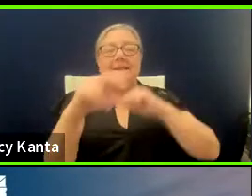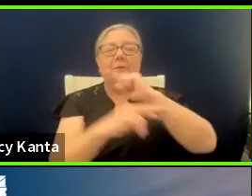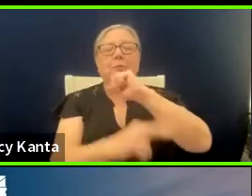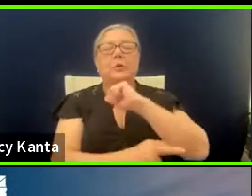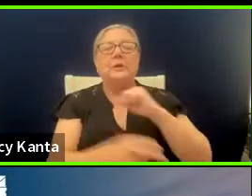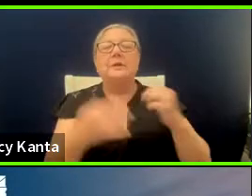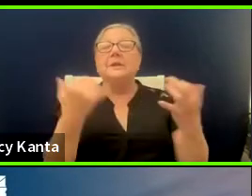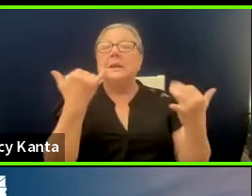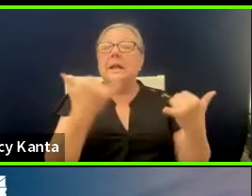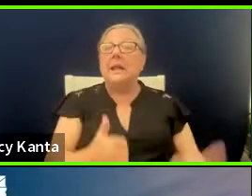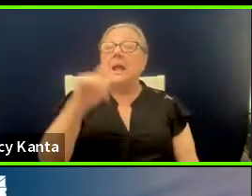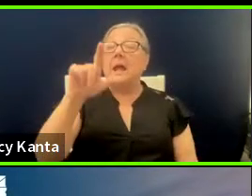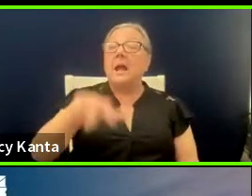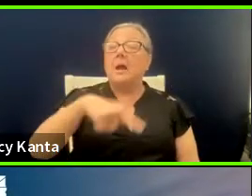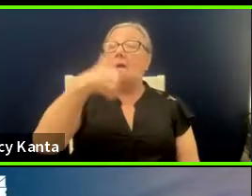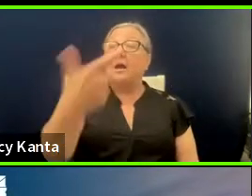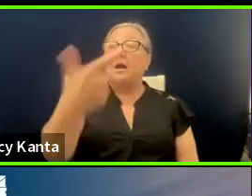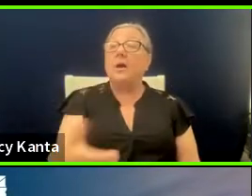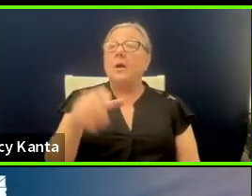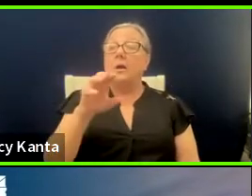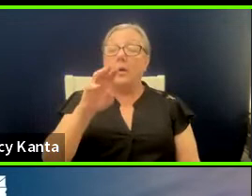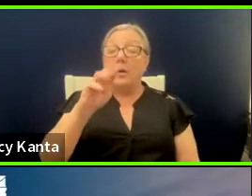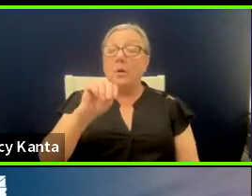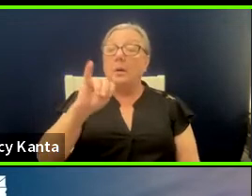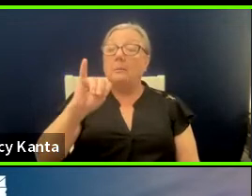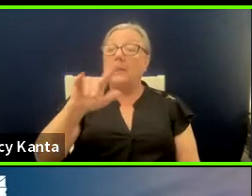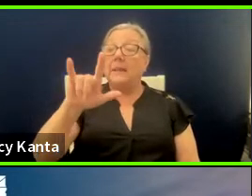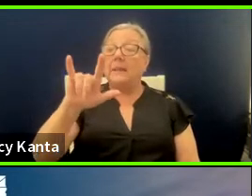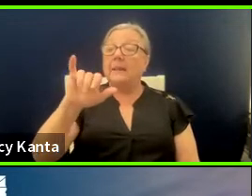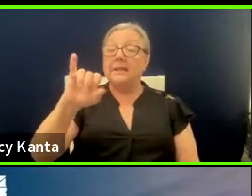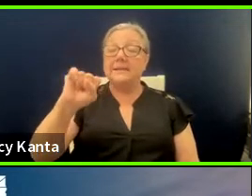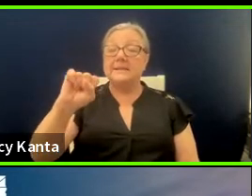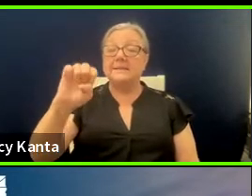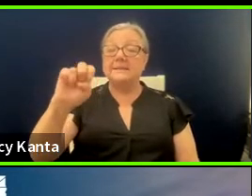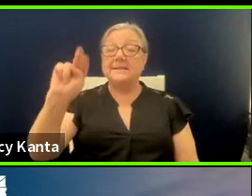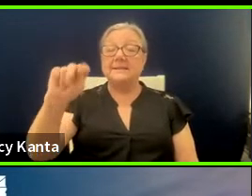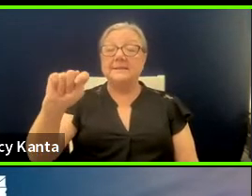let's see, Millicent.